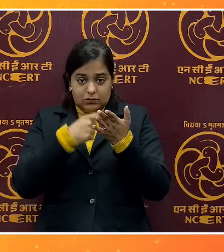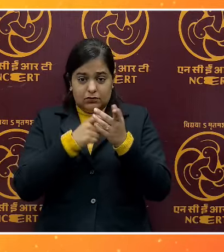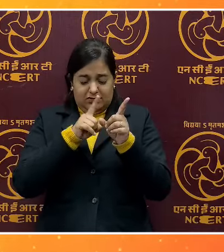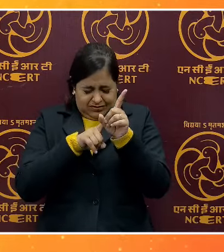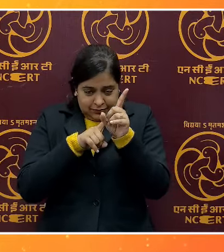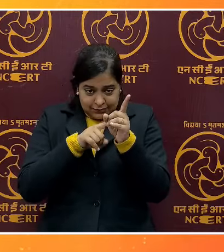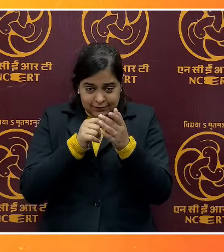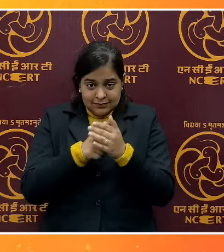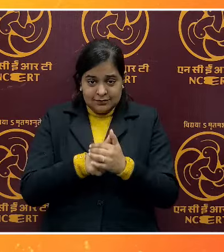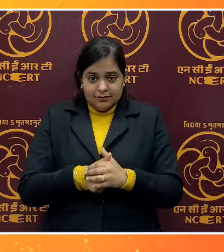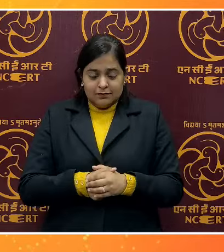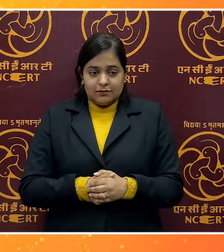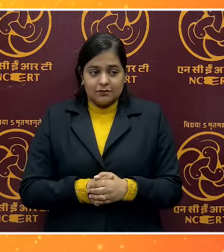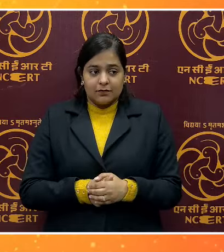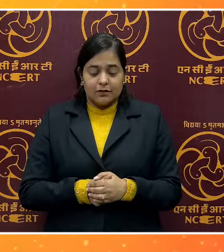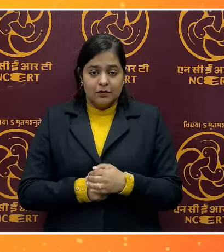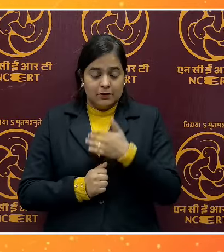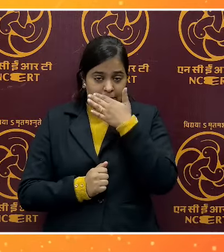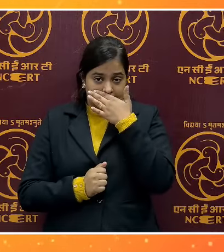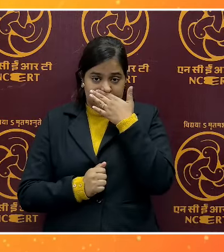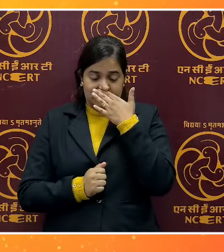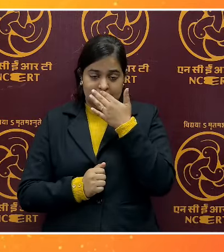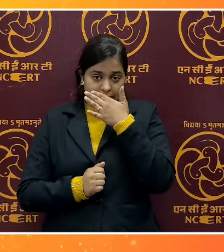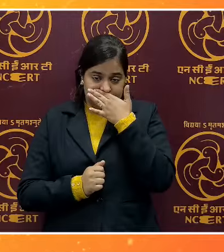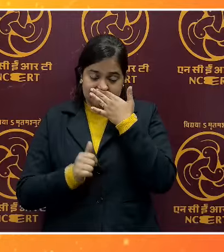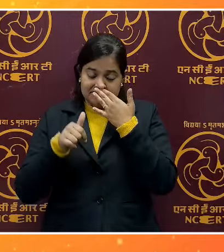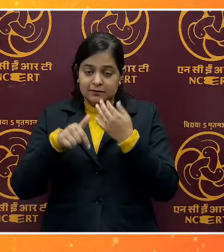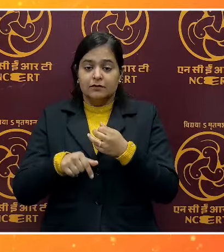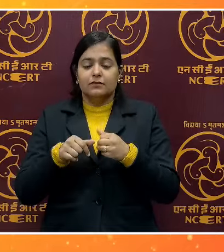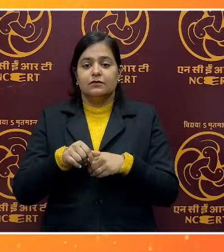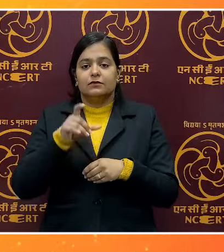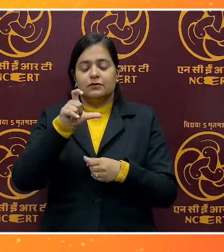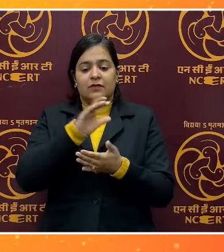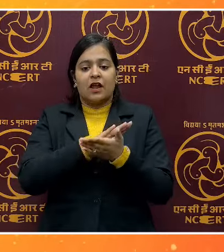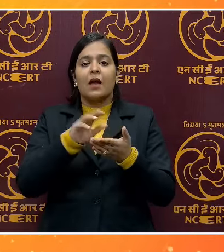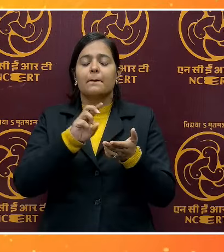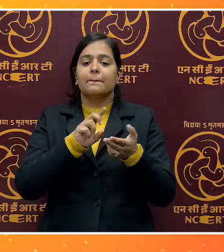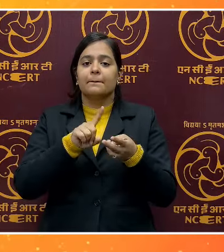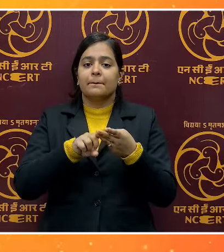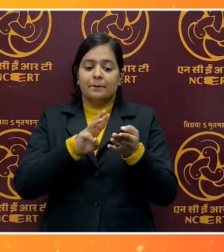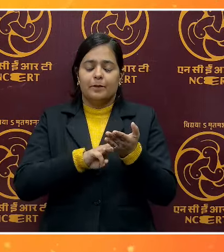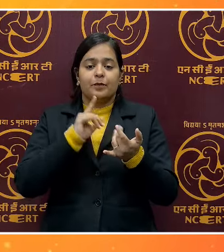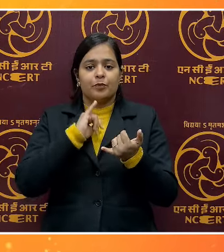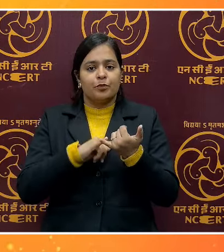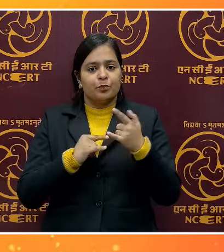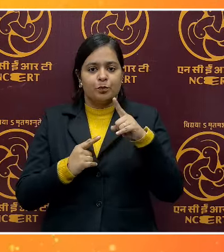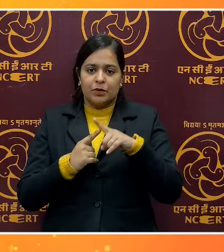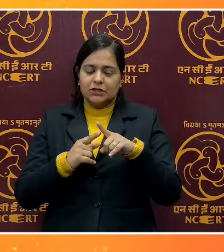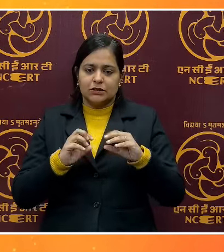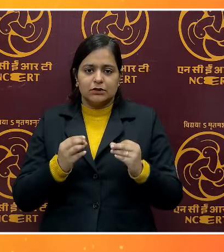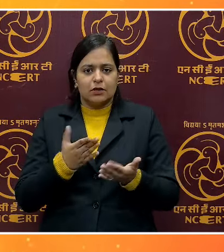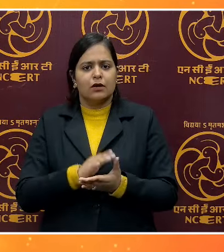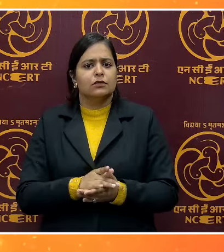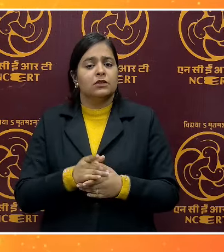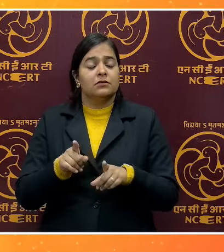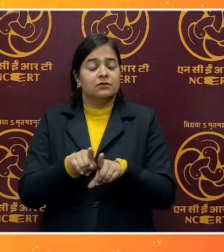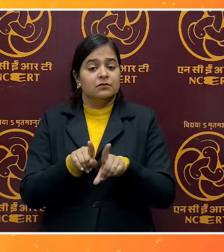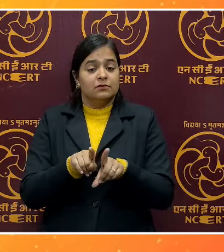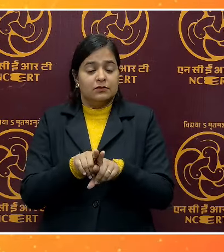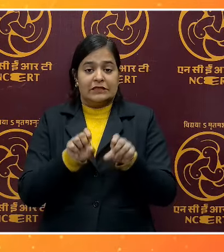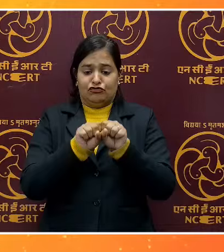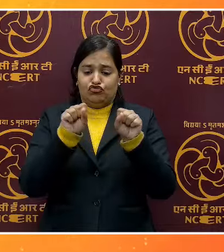There was Alfred Werner, as a Swiss chemist, was the first to formulate his ideas about the structures of